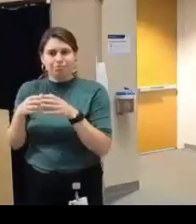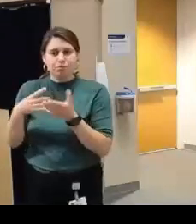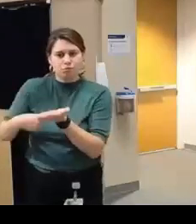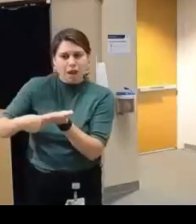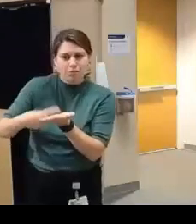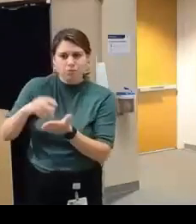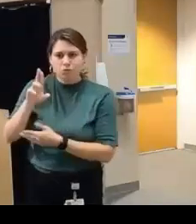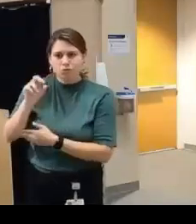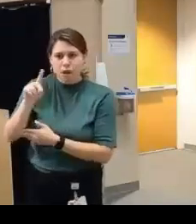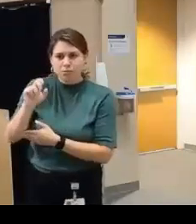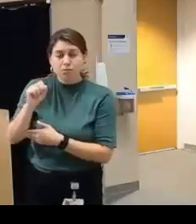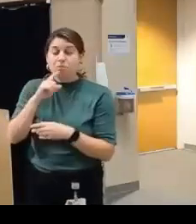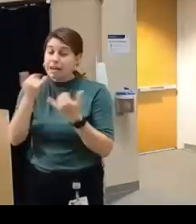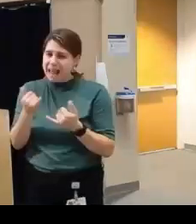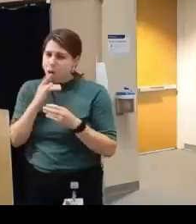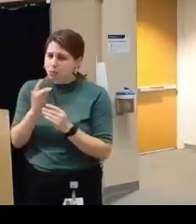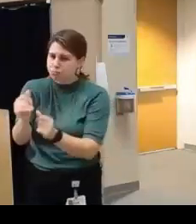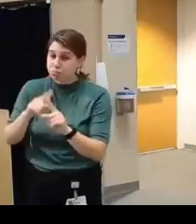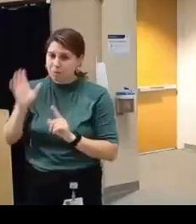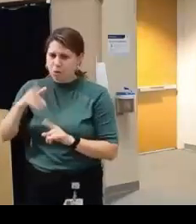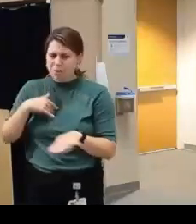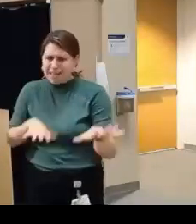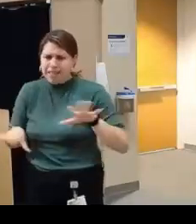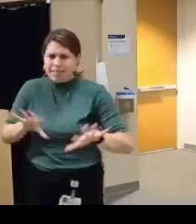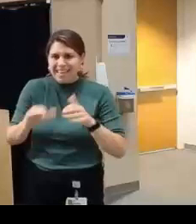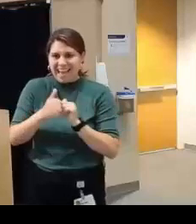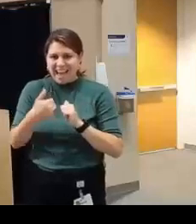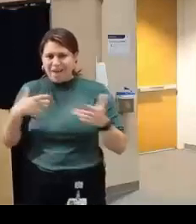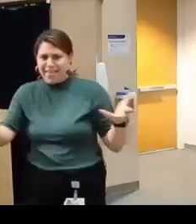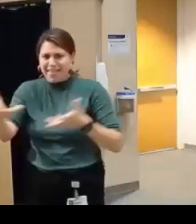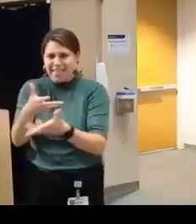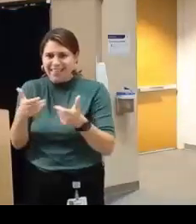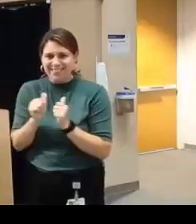very seamlessly now, but there was a time where we really had to work on this.